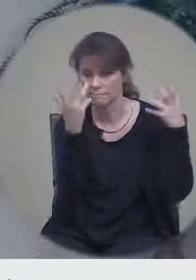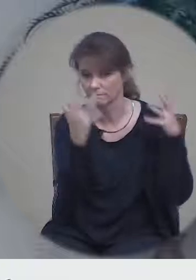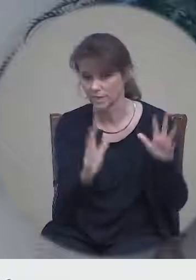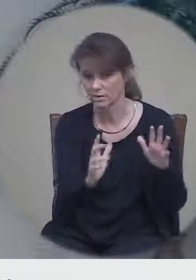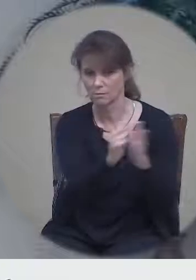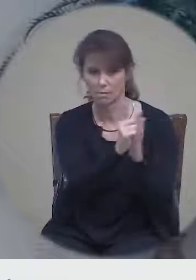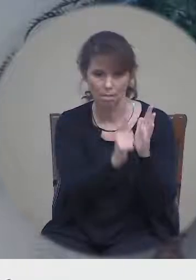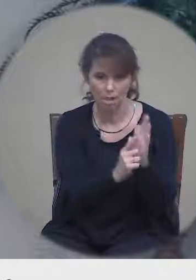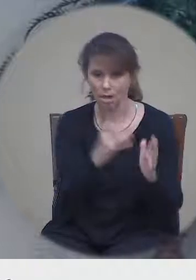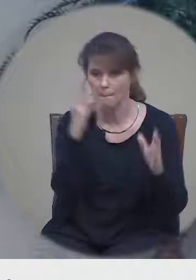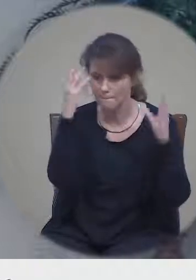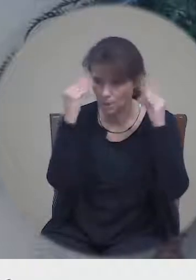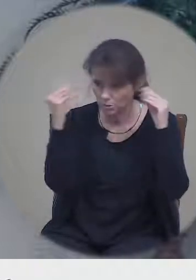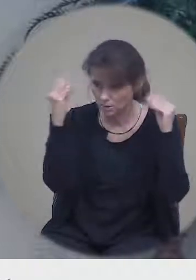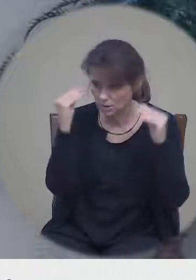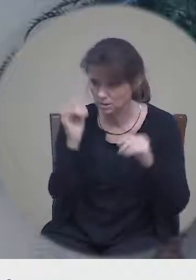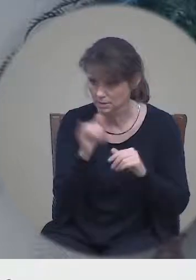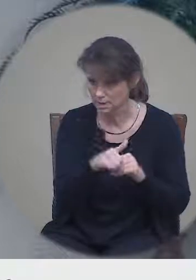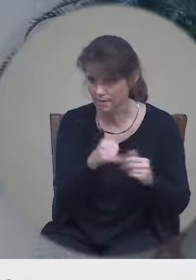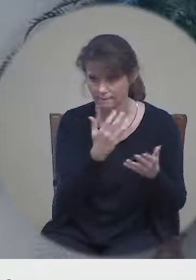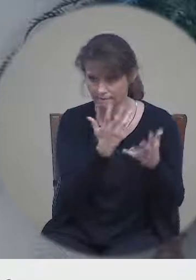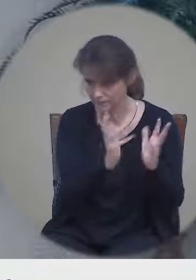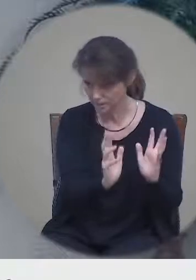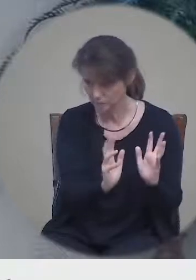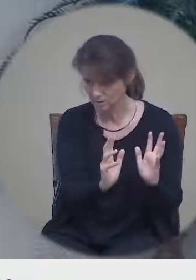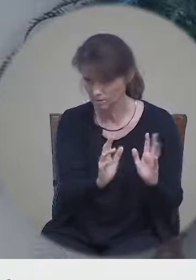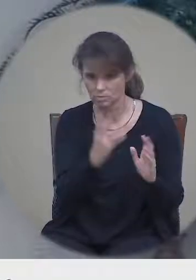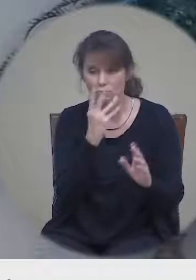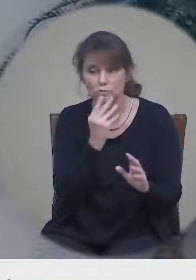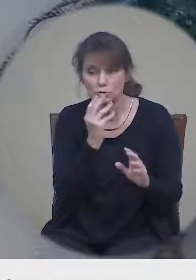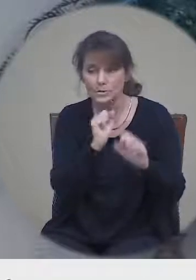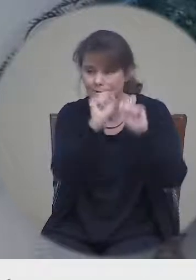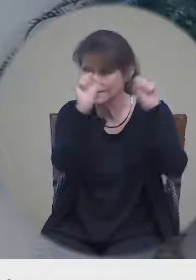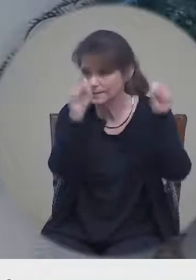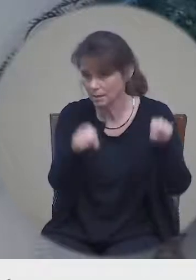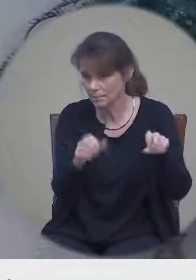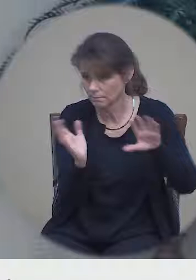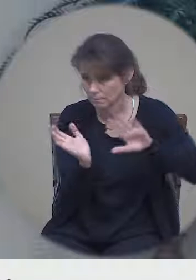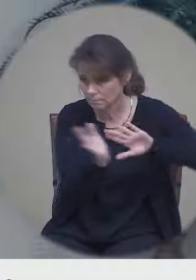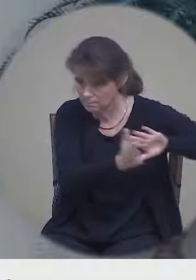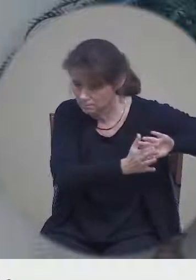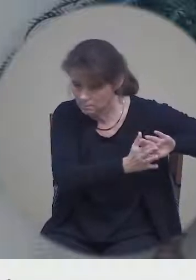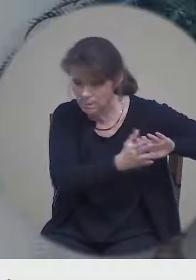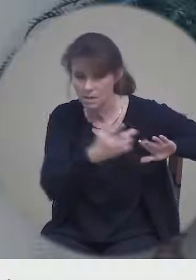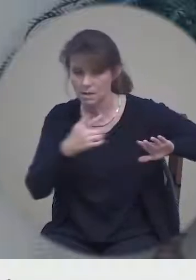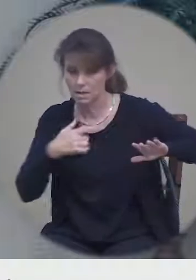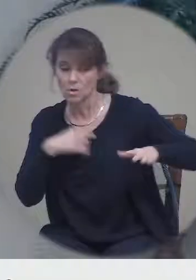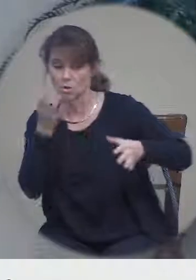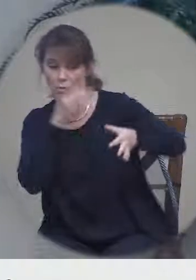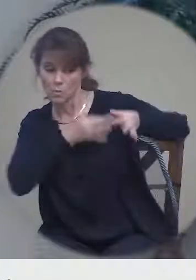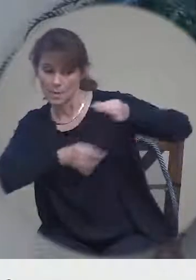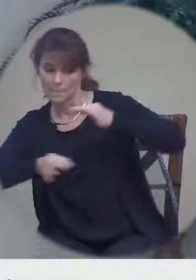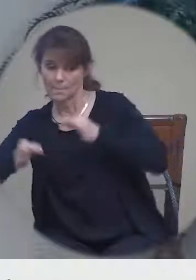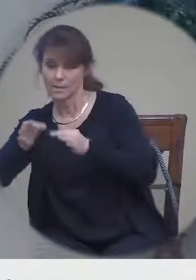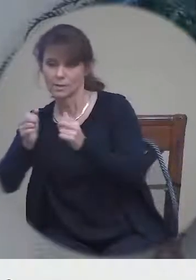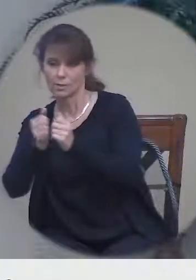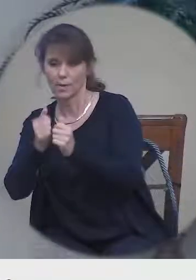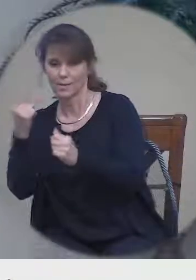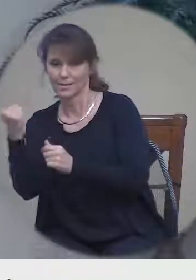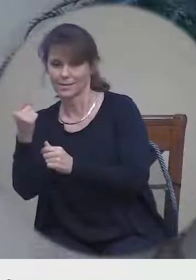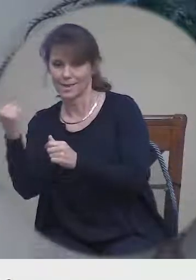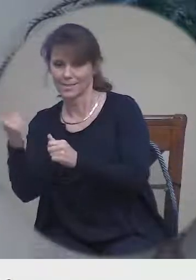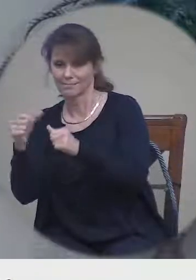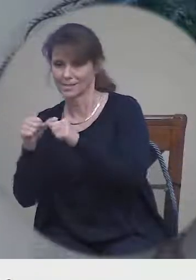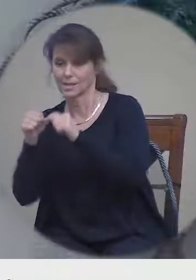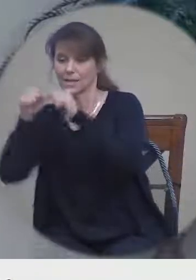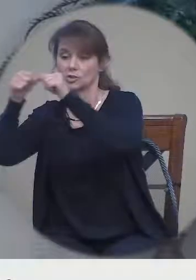of Moses, and the Jewish system. I'm replacing it with something that endures. It's going